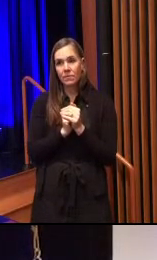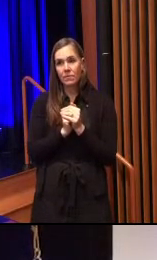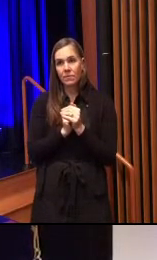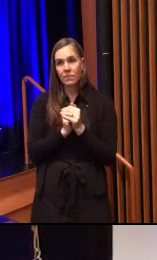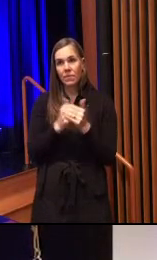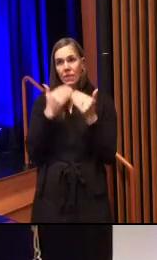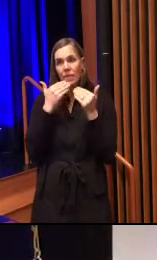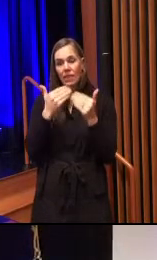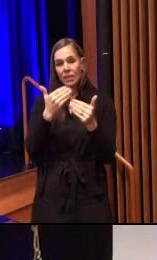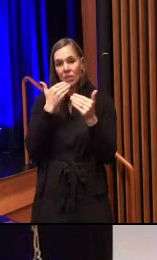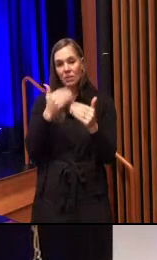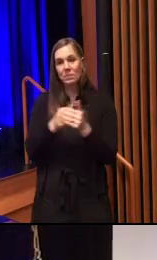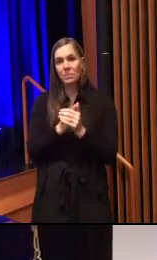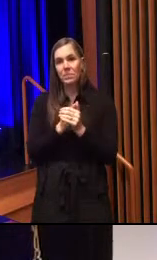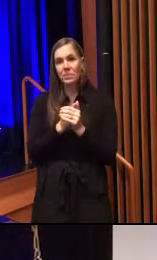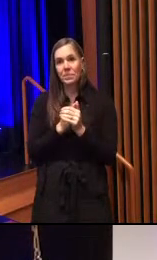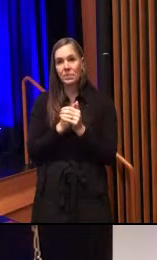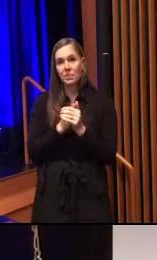Thank you.